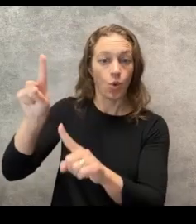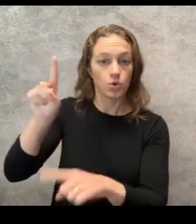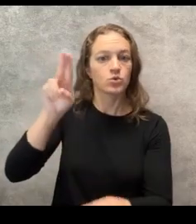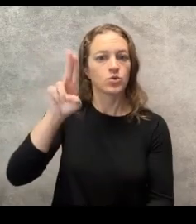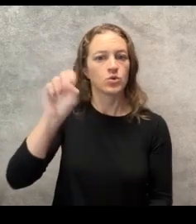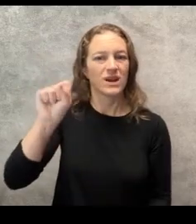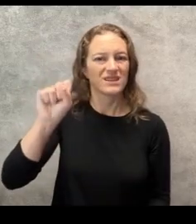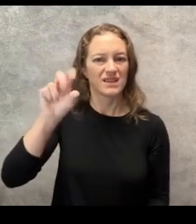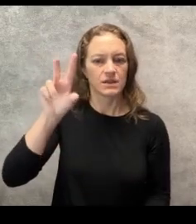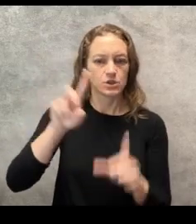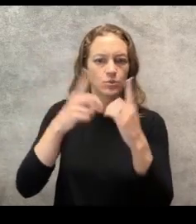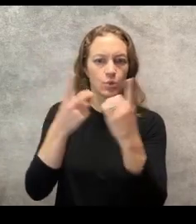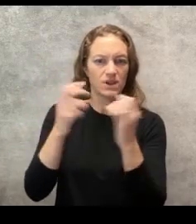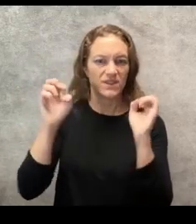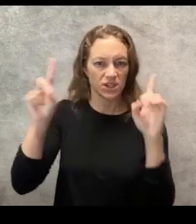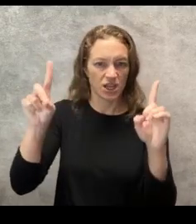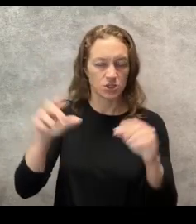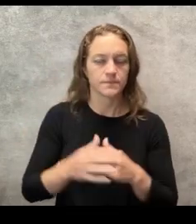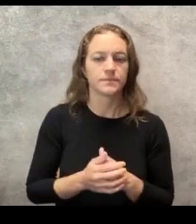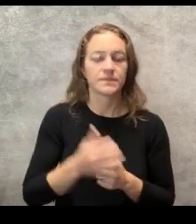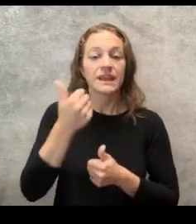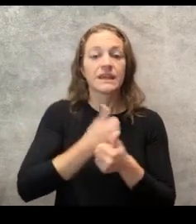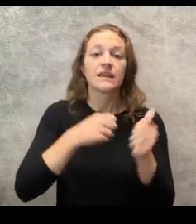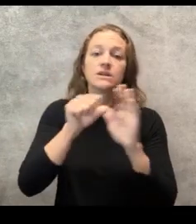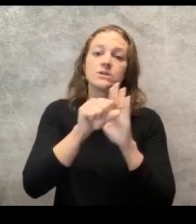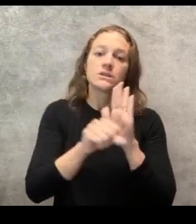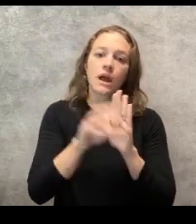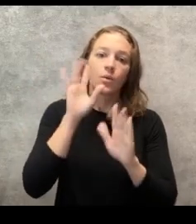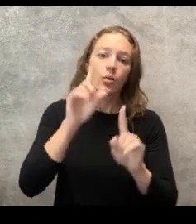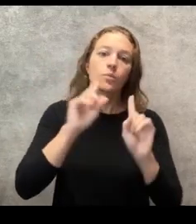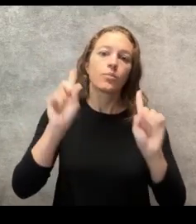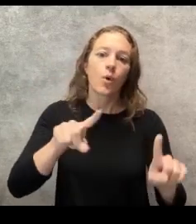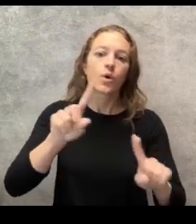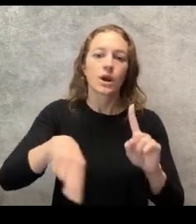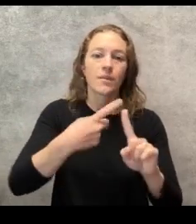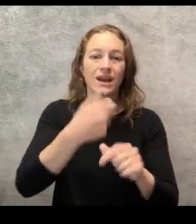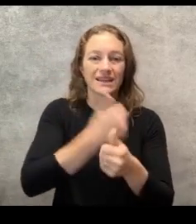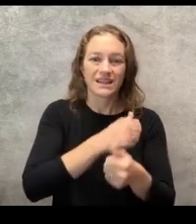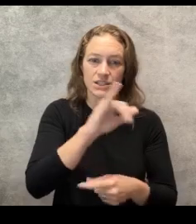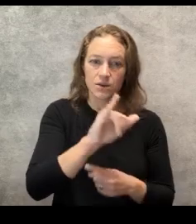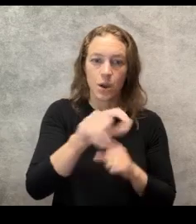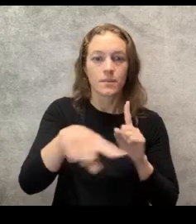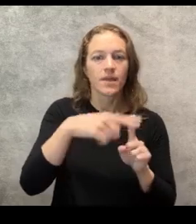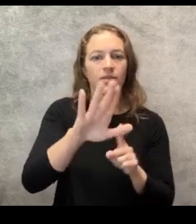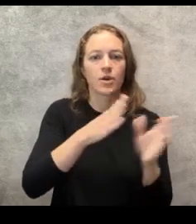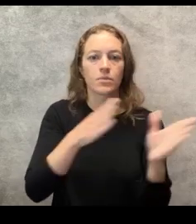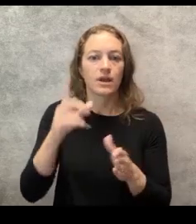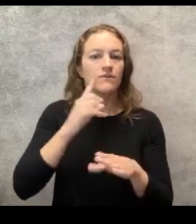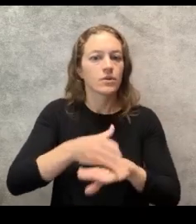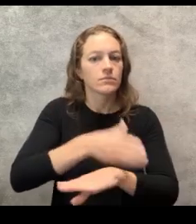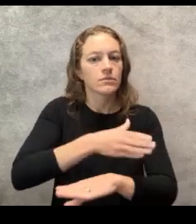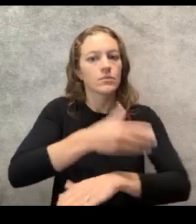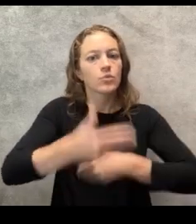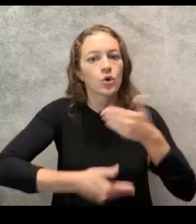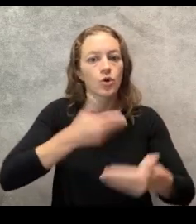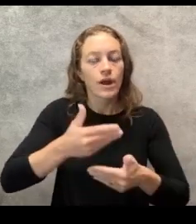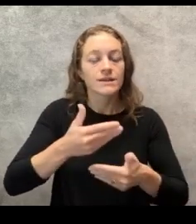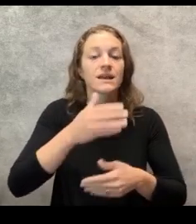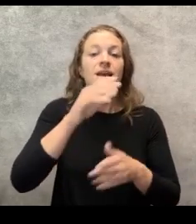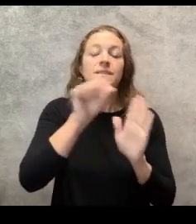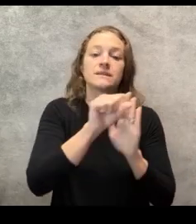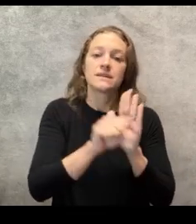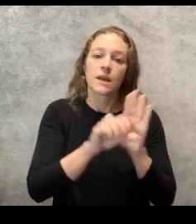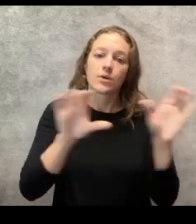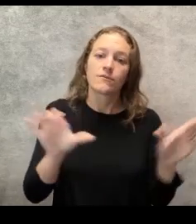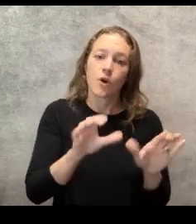on its performance on each of the indicators as well as its plan to make progress in the State Performance Plan and Annual Performance